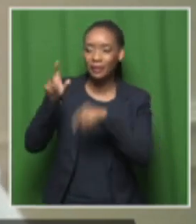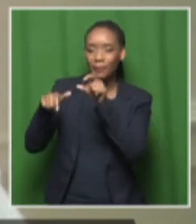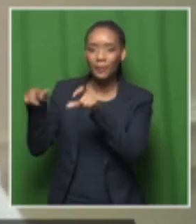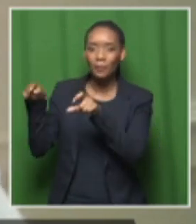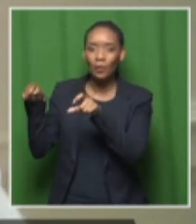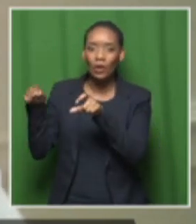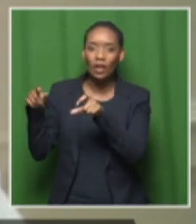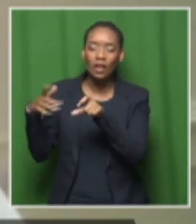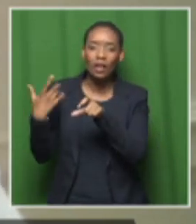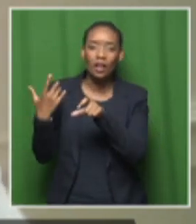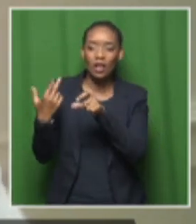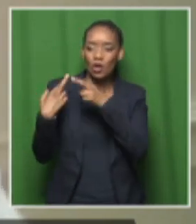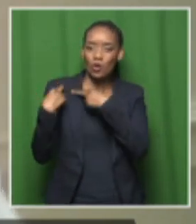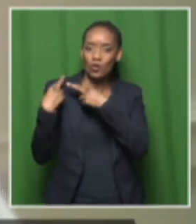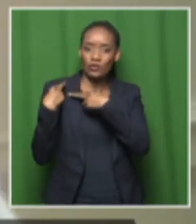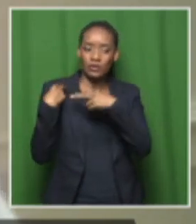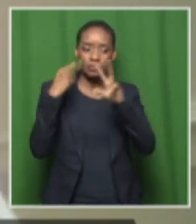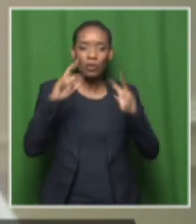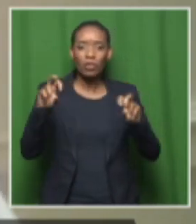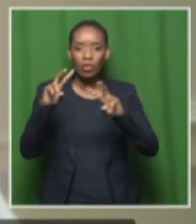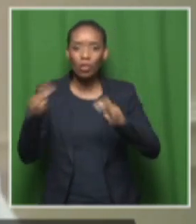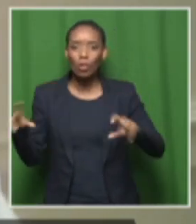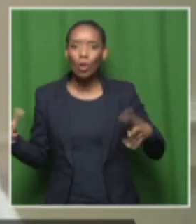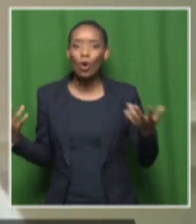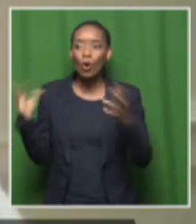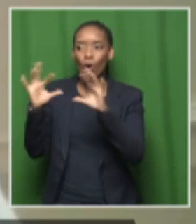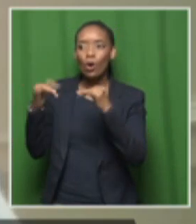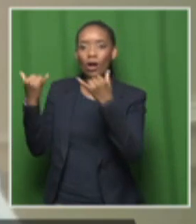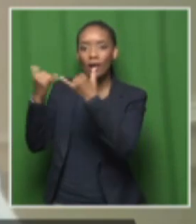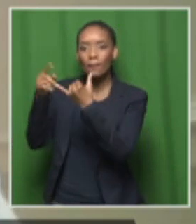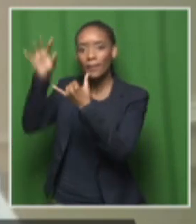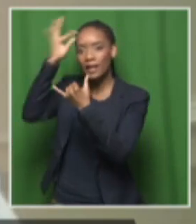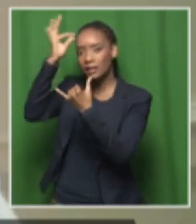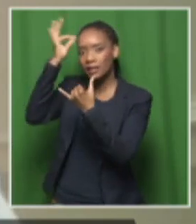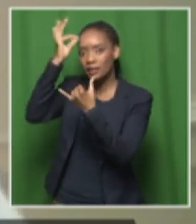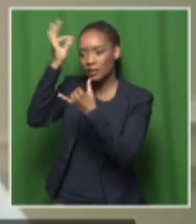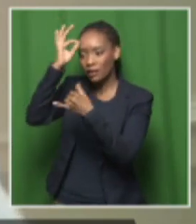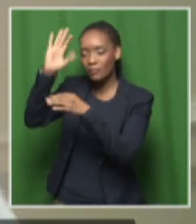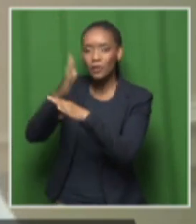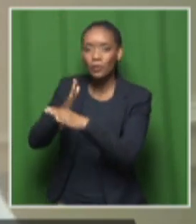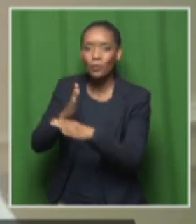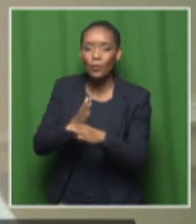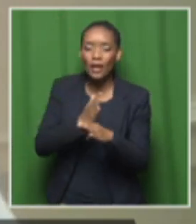investigate or who does work in these institutions to be of